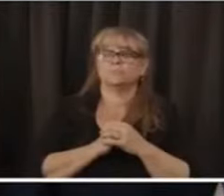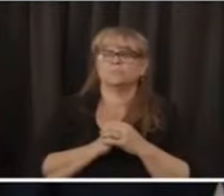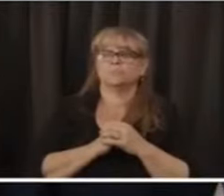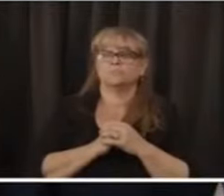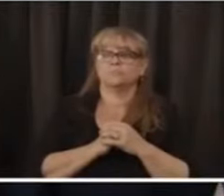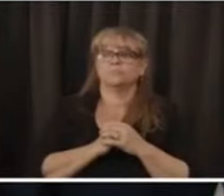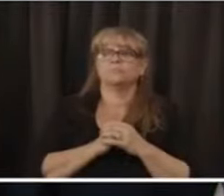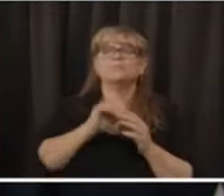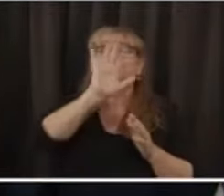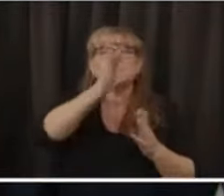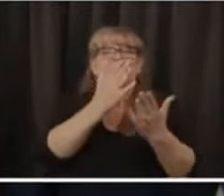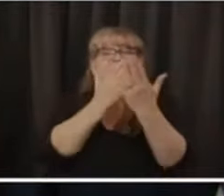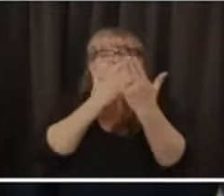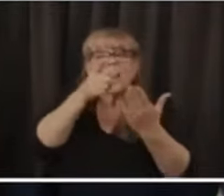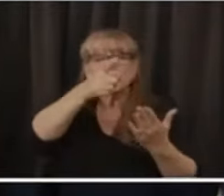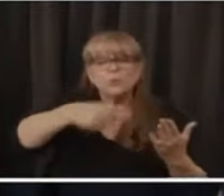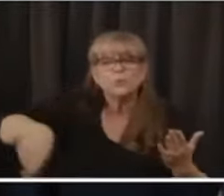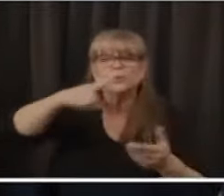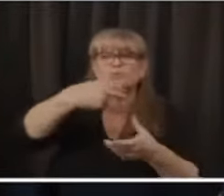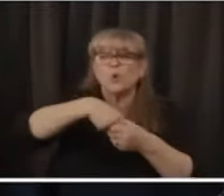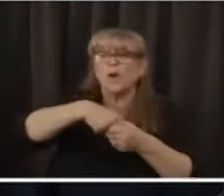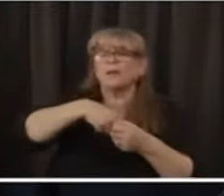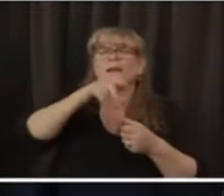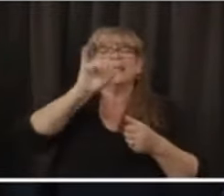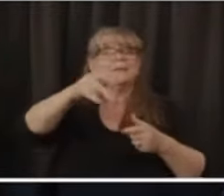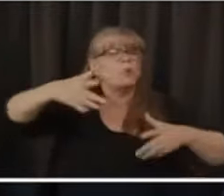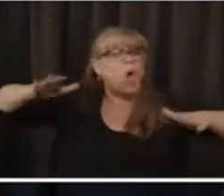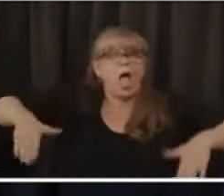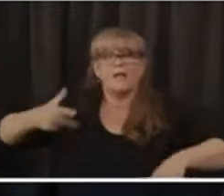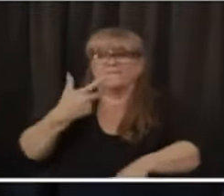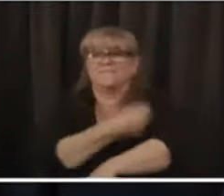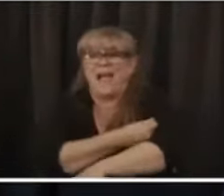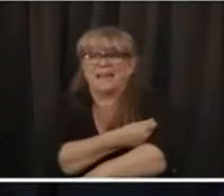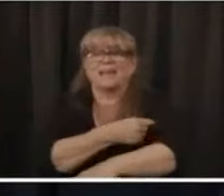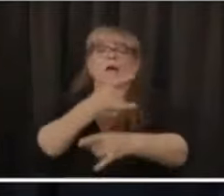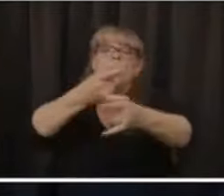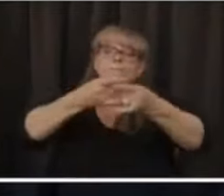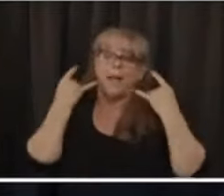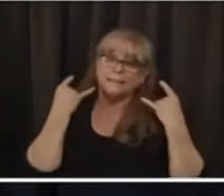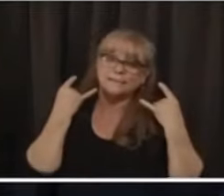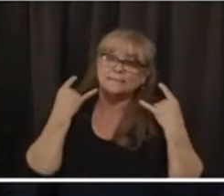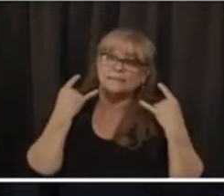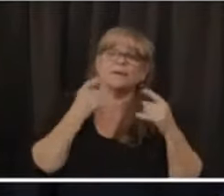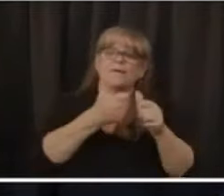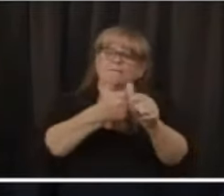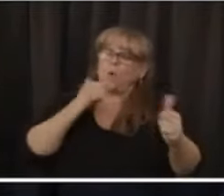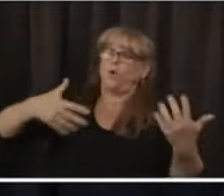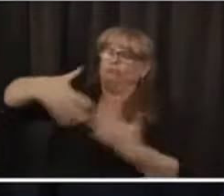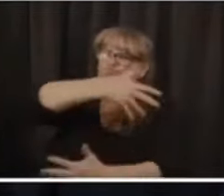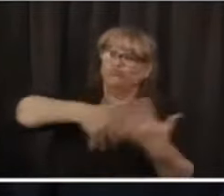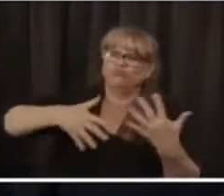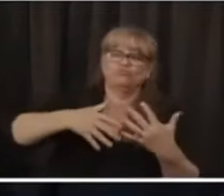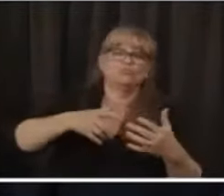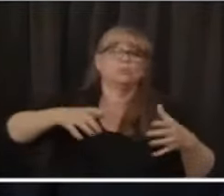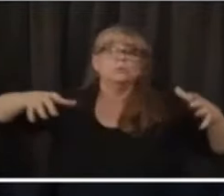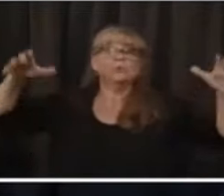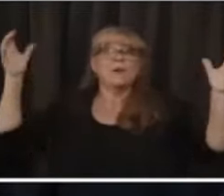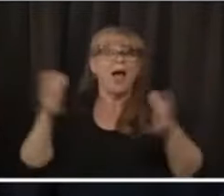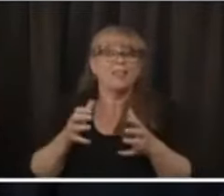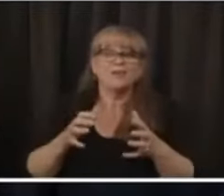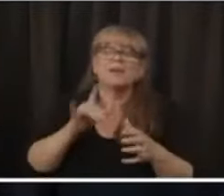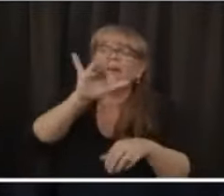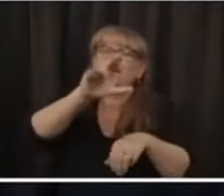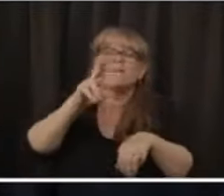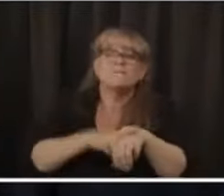Thank you all for joining us. If you haven't been vaccinated yet, wear a mask. Avoid social gatherings with others, and by all means, we're making